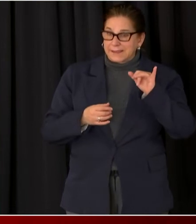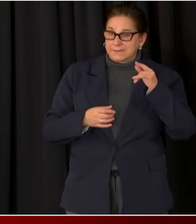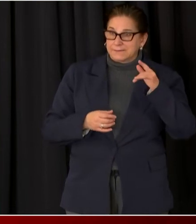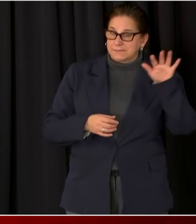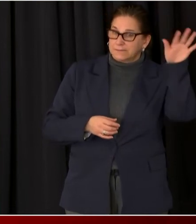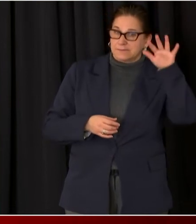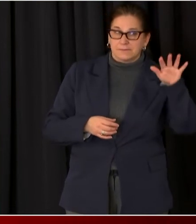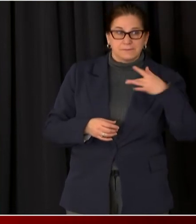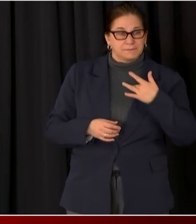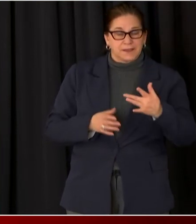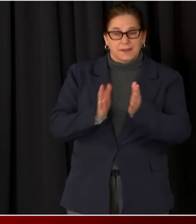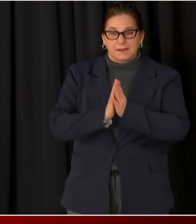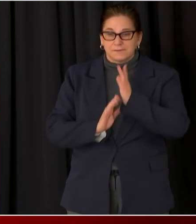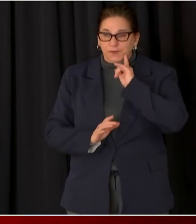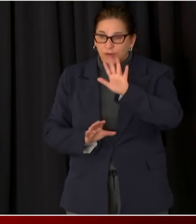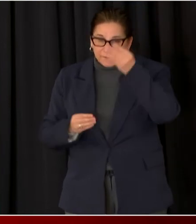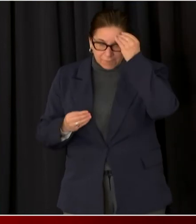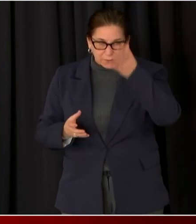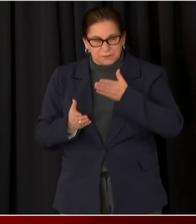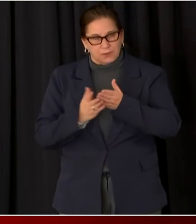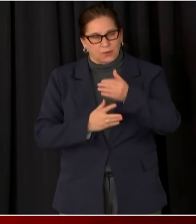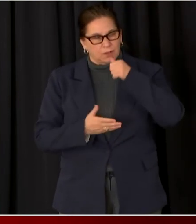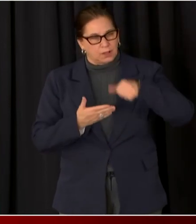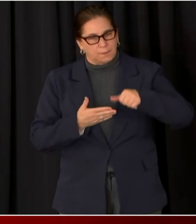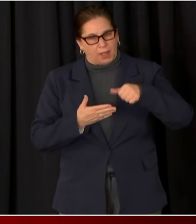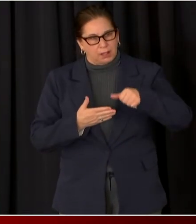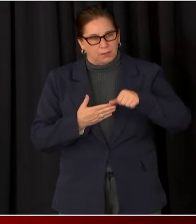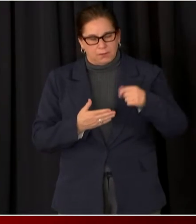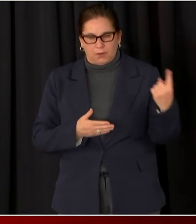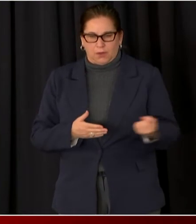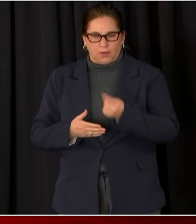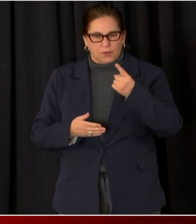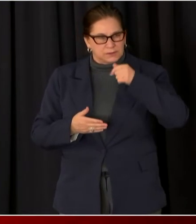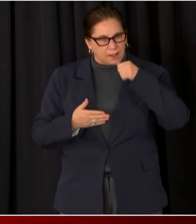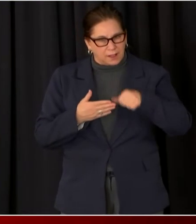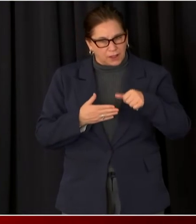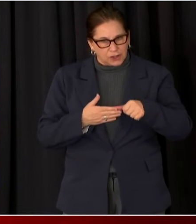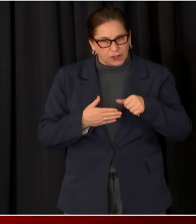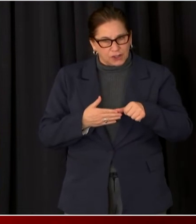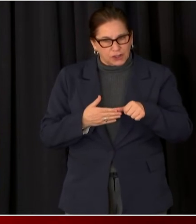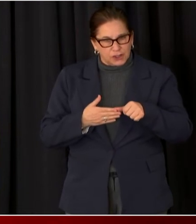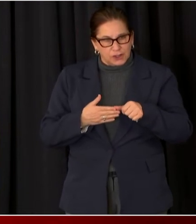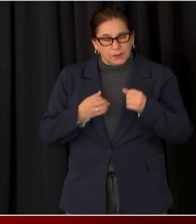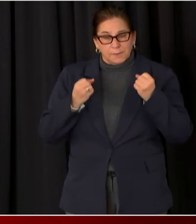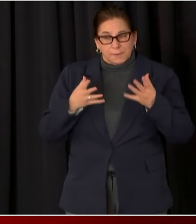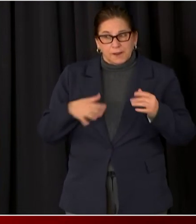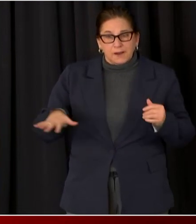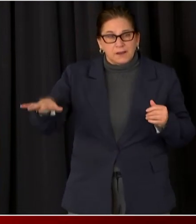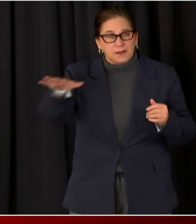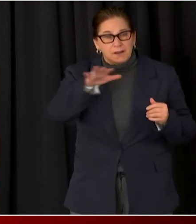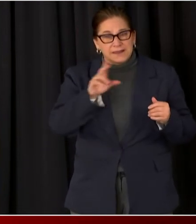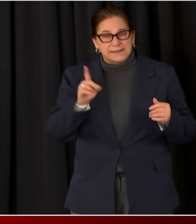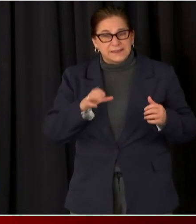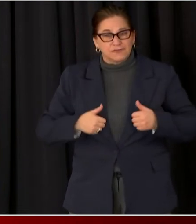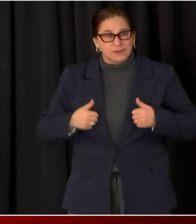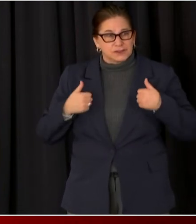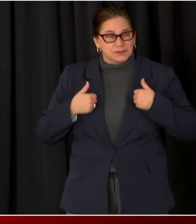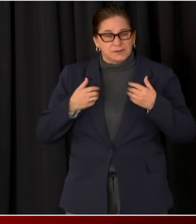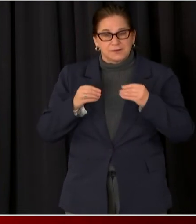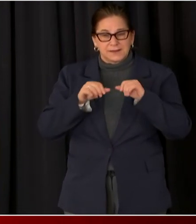And we also want our residents to know that any entity that's unsolicited that is